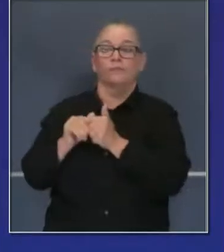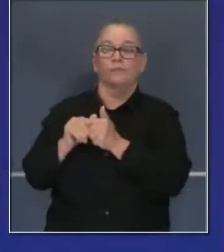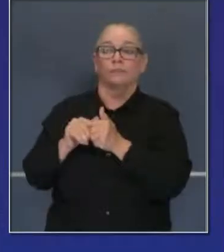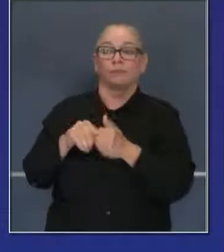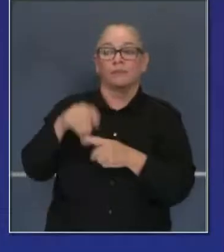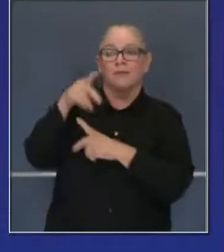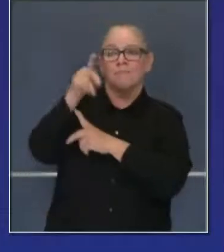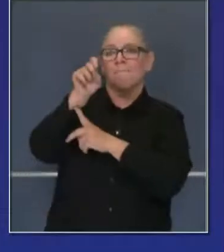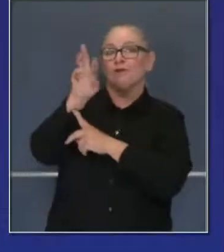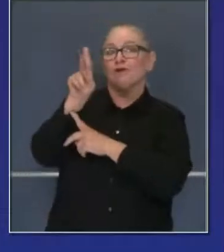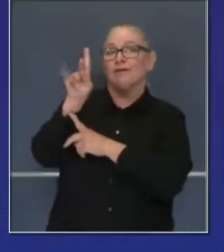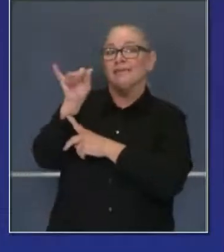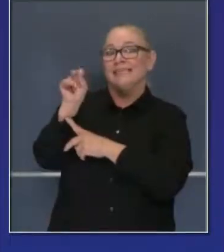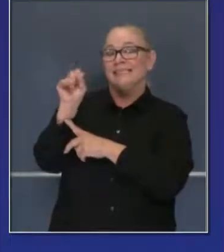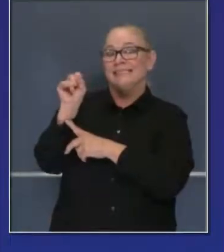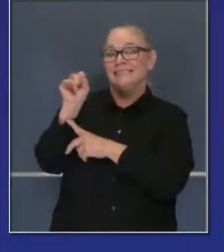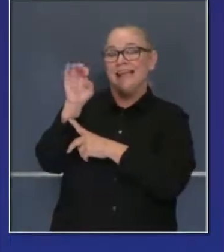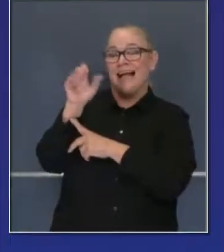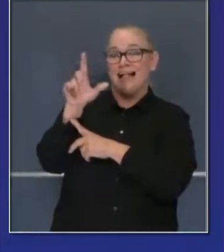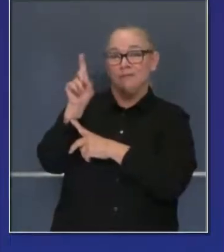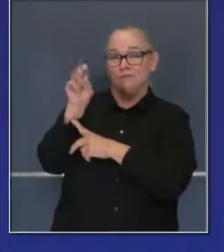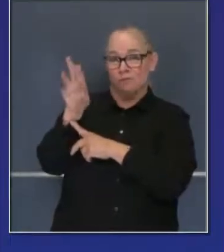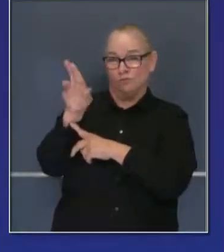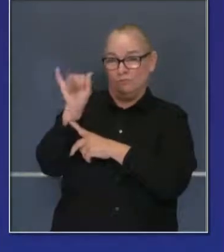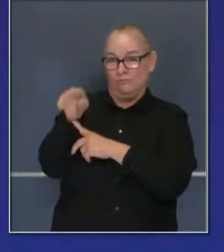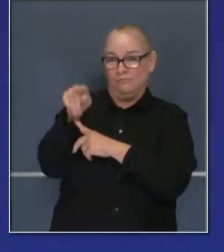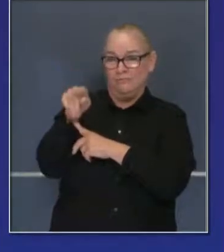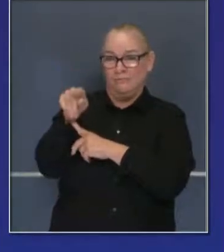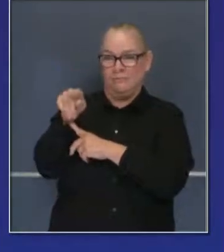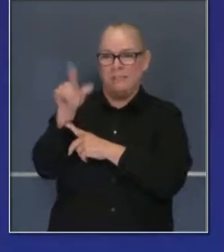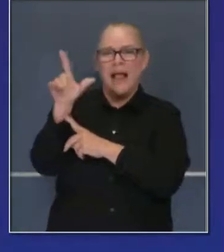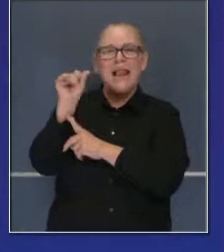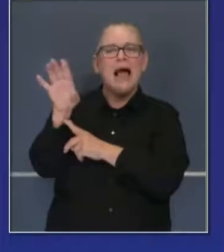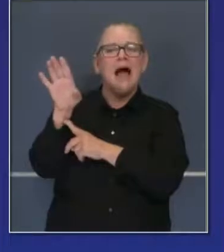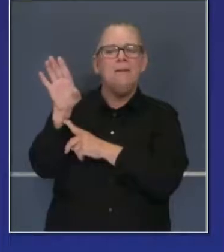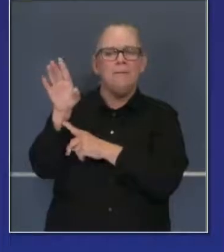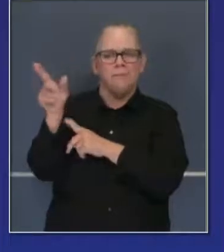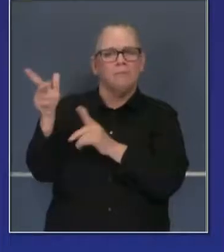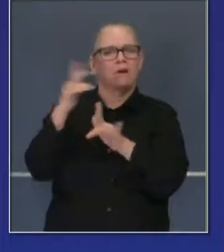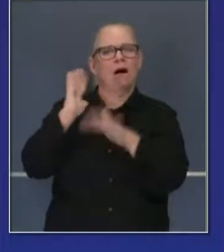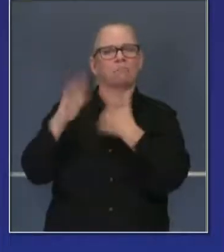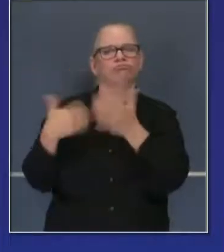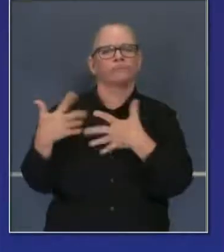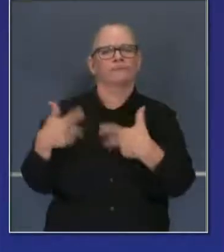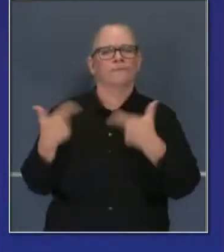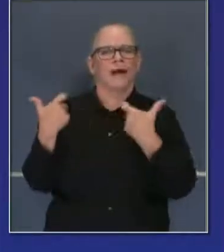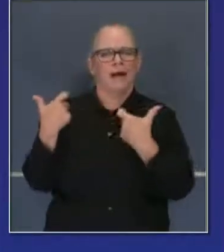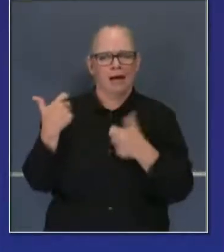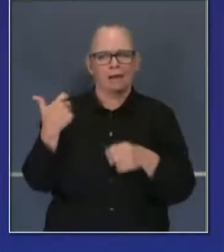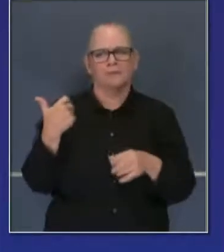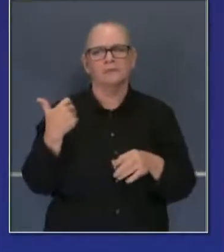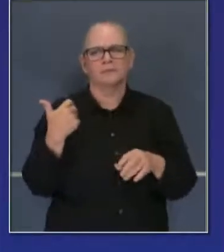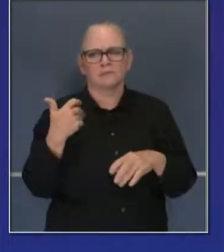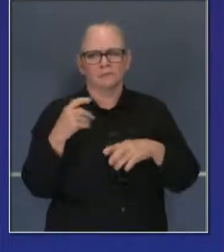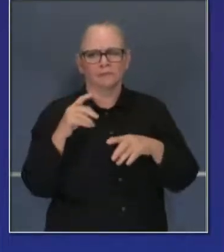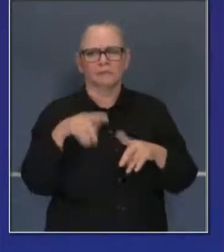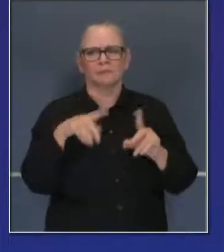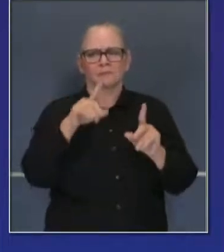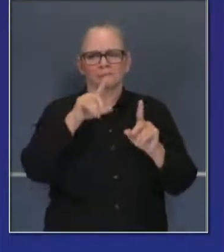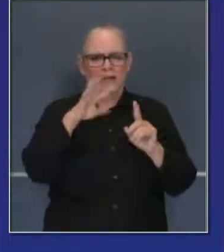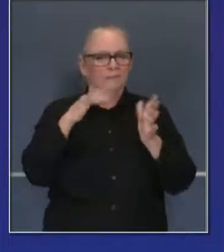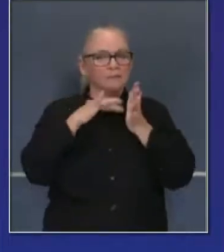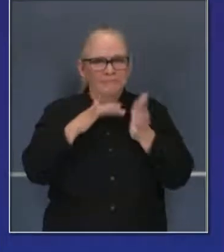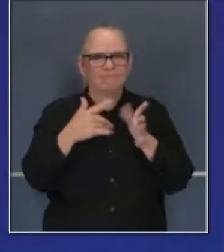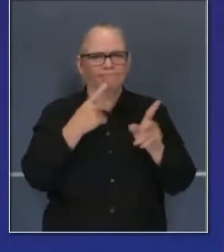will substantially start to increase the total number of daily tests. We're not backing off on our commitment to increase the total